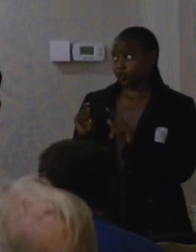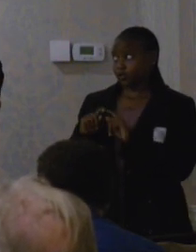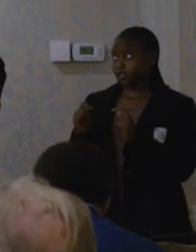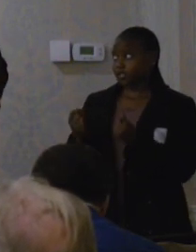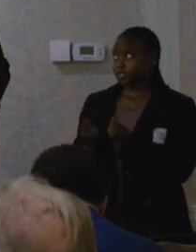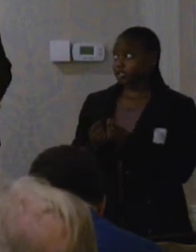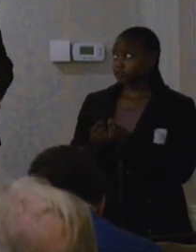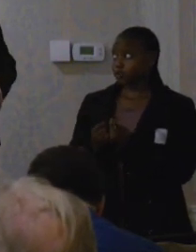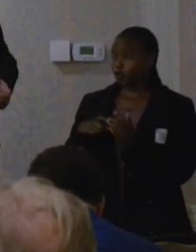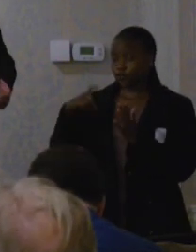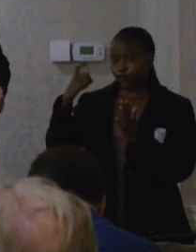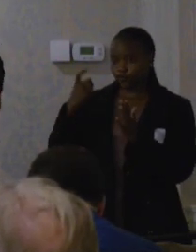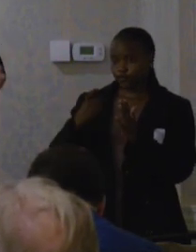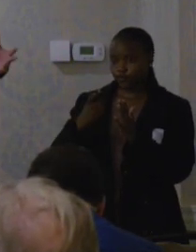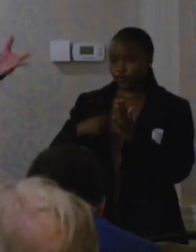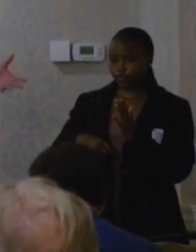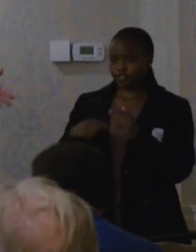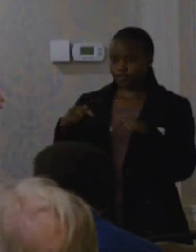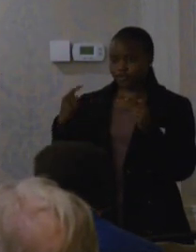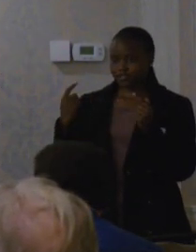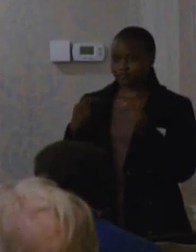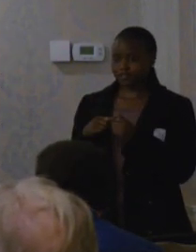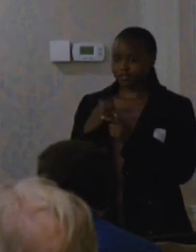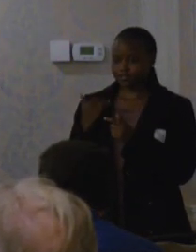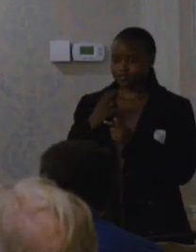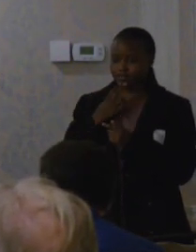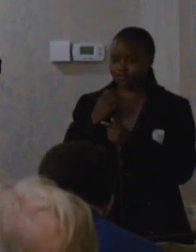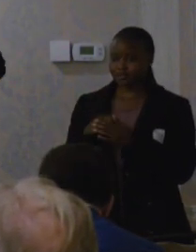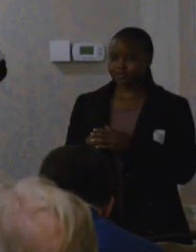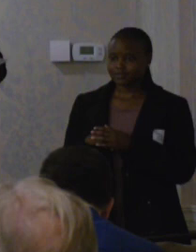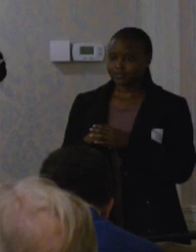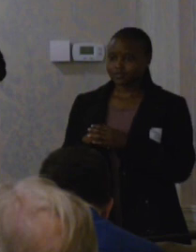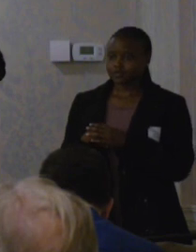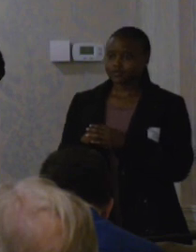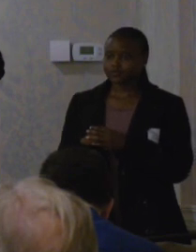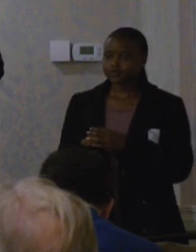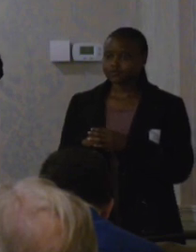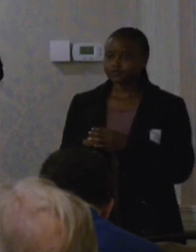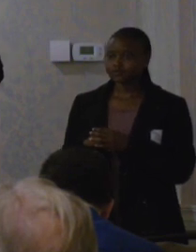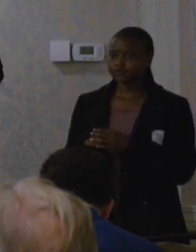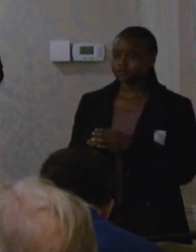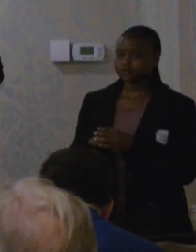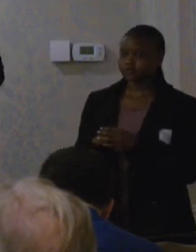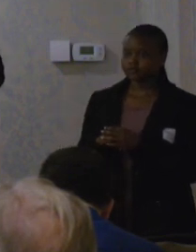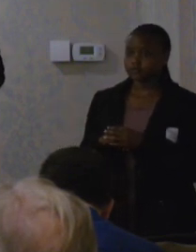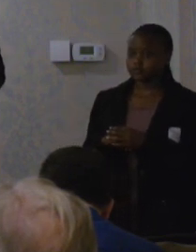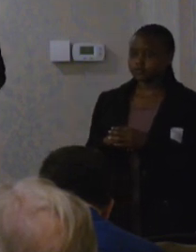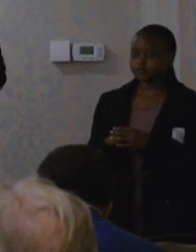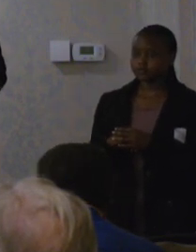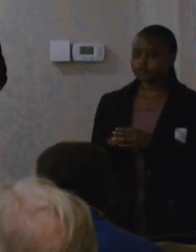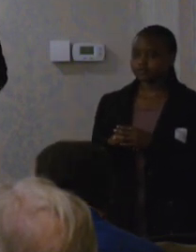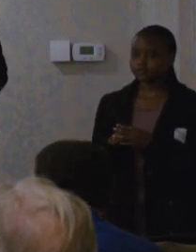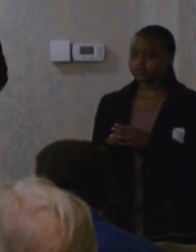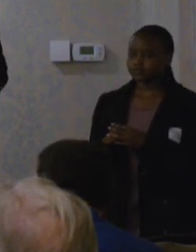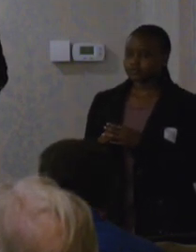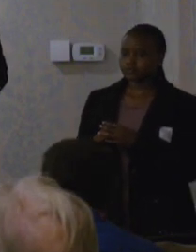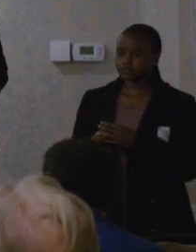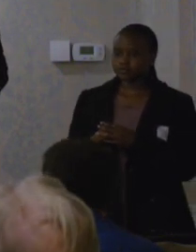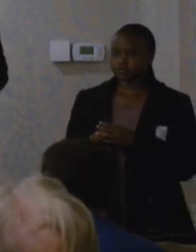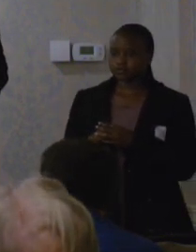of cost effectiveness, scalability, also sustainability of the CPDs. We have a small teaser video about